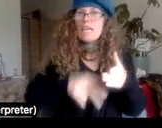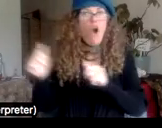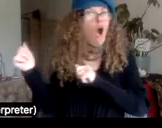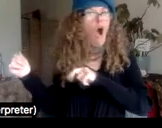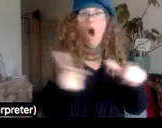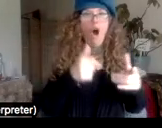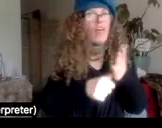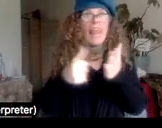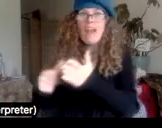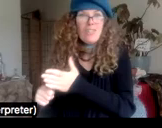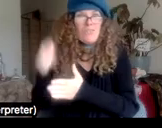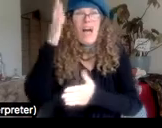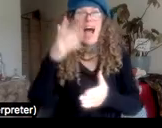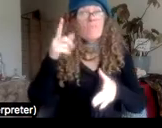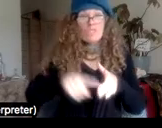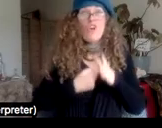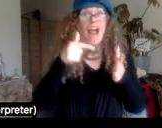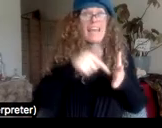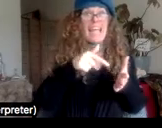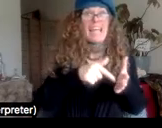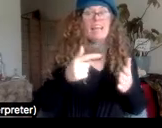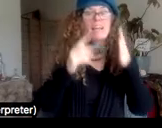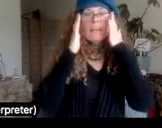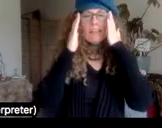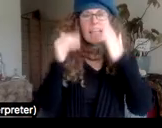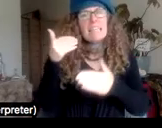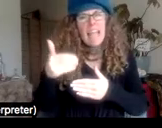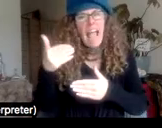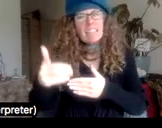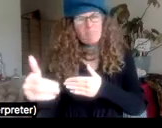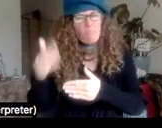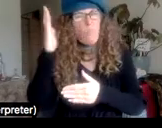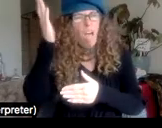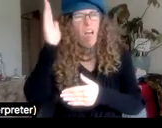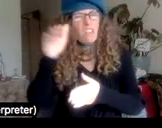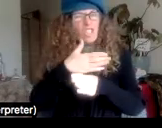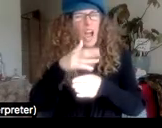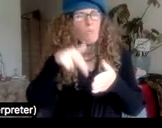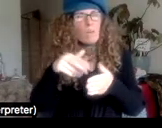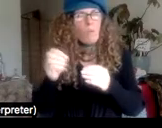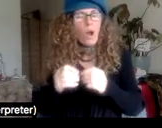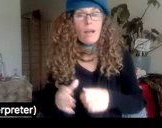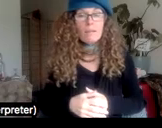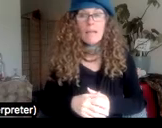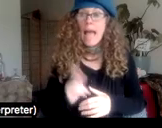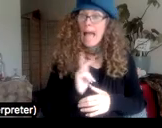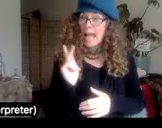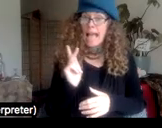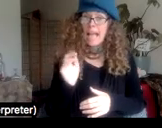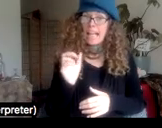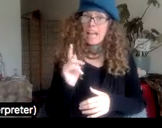this is where I'm going to start. I'm going to read one a day for the next period of time. As a kindergartner